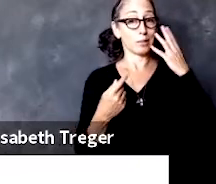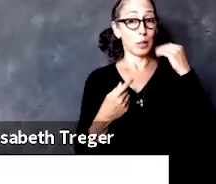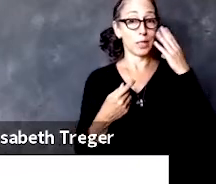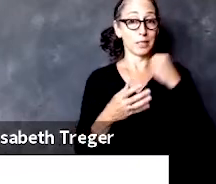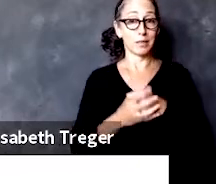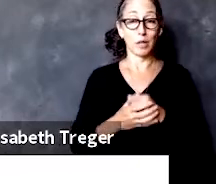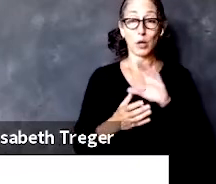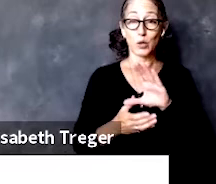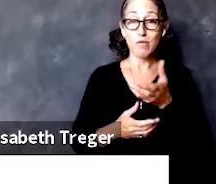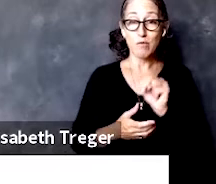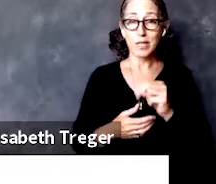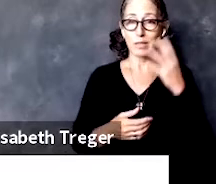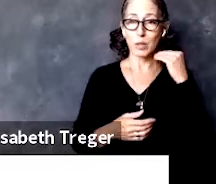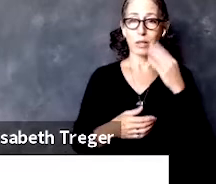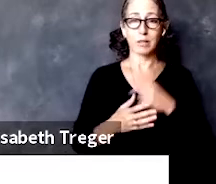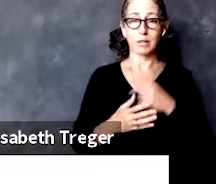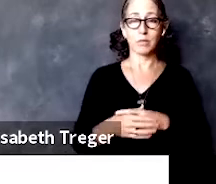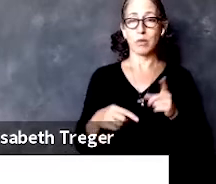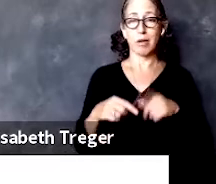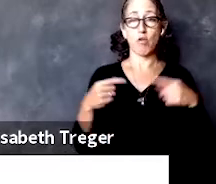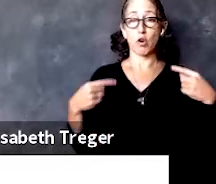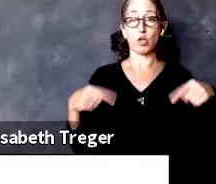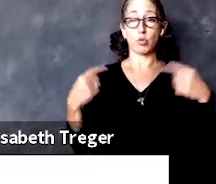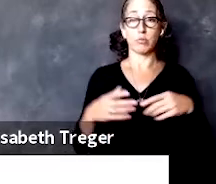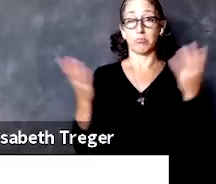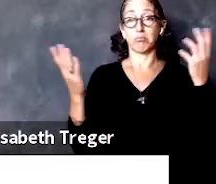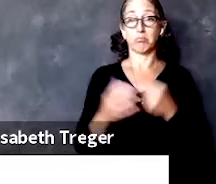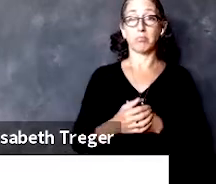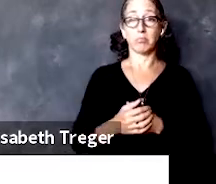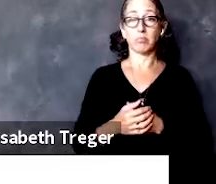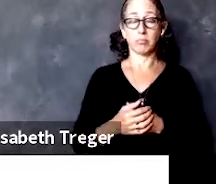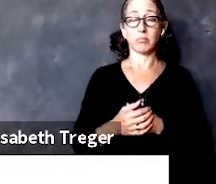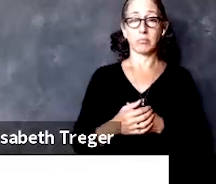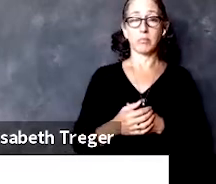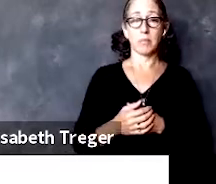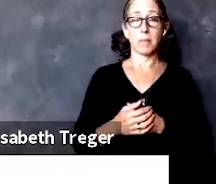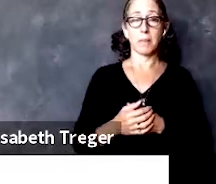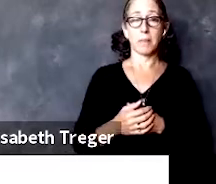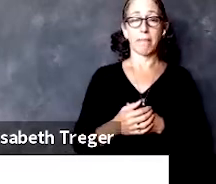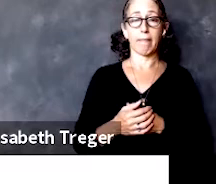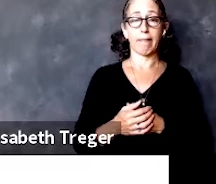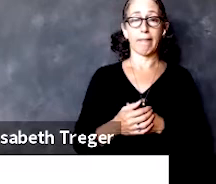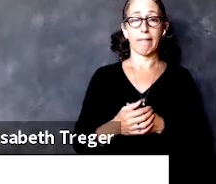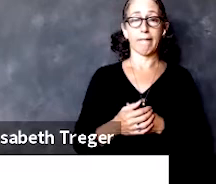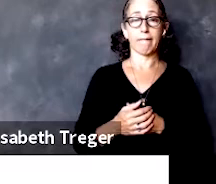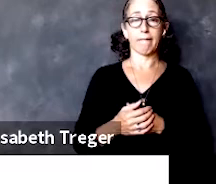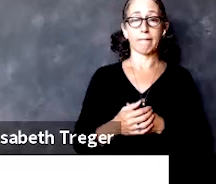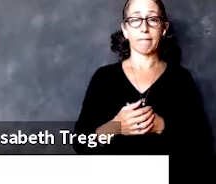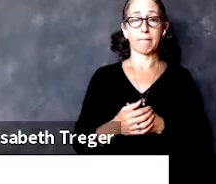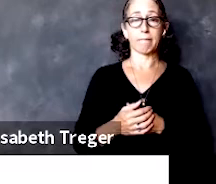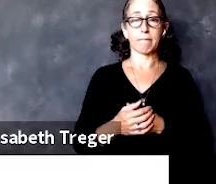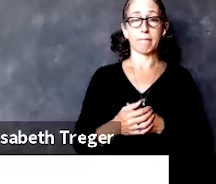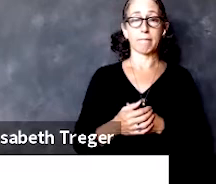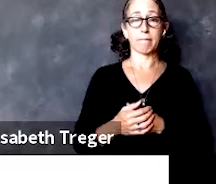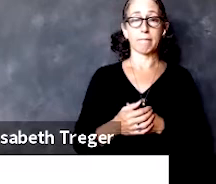is irrefutable. It's what happened to them, right? And we want to